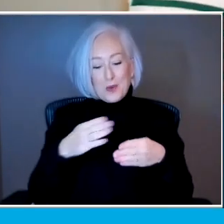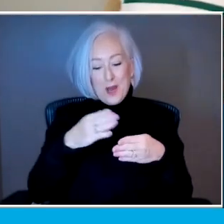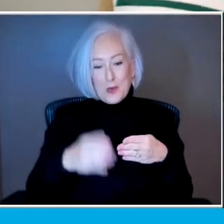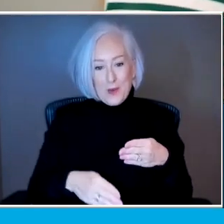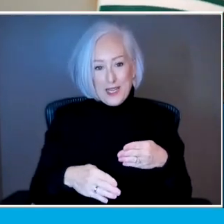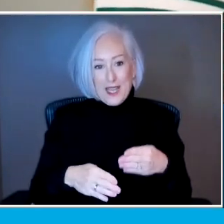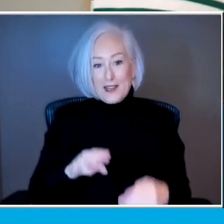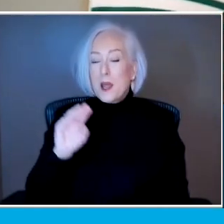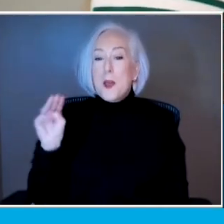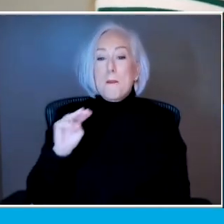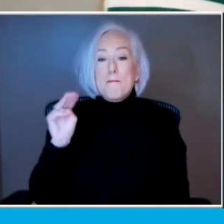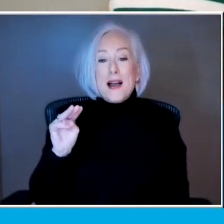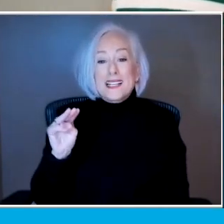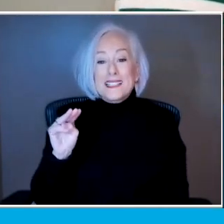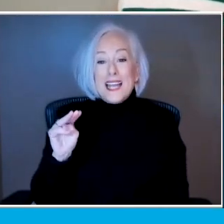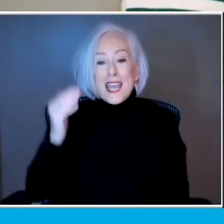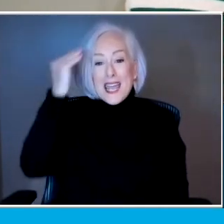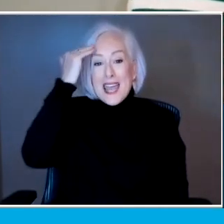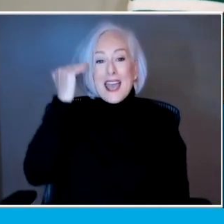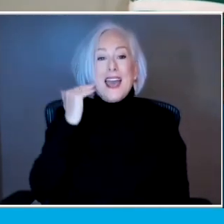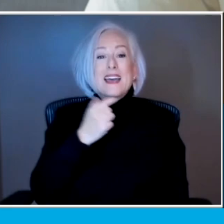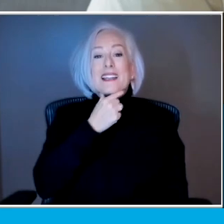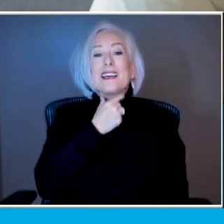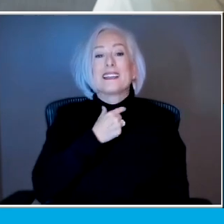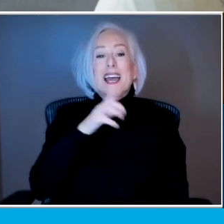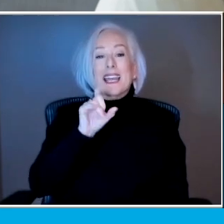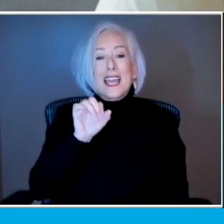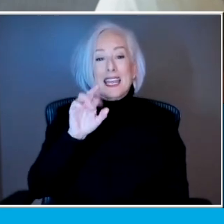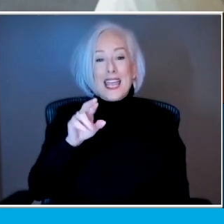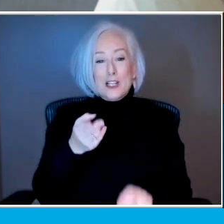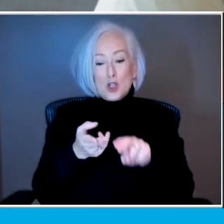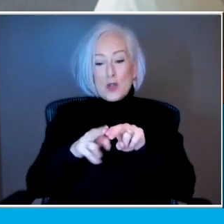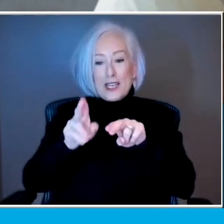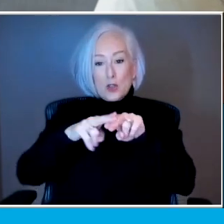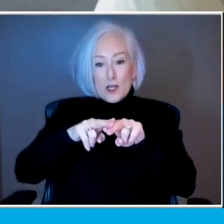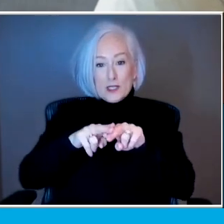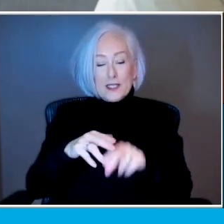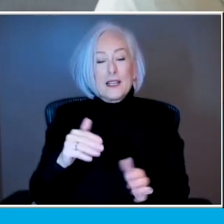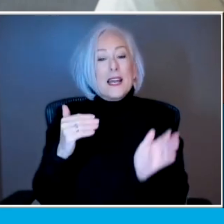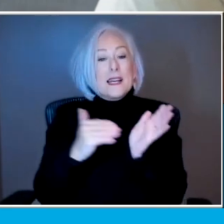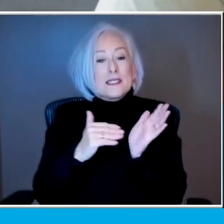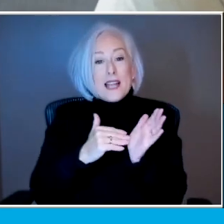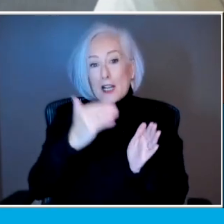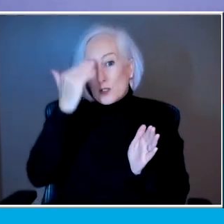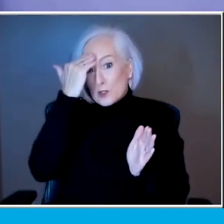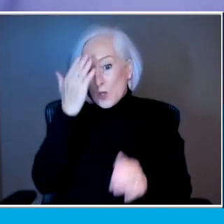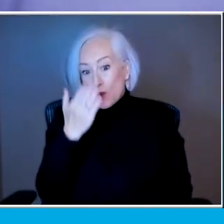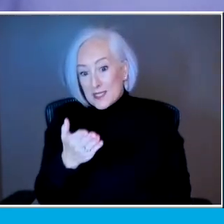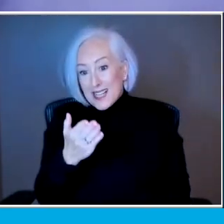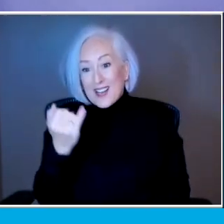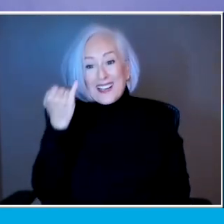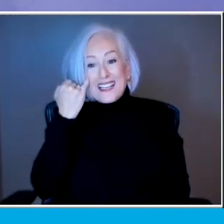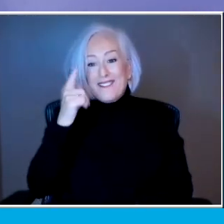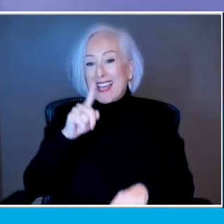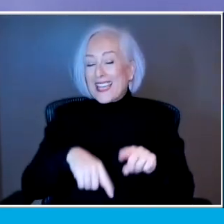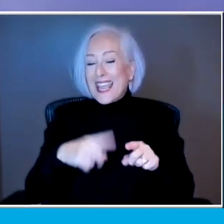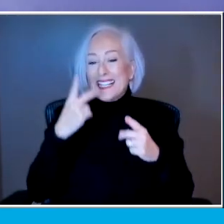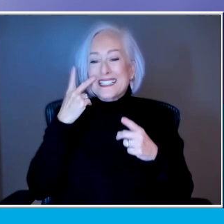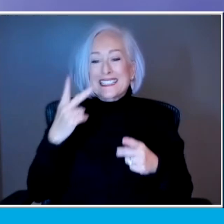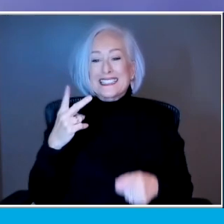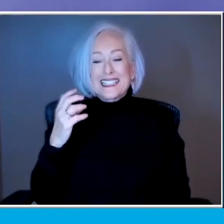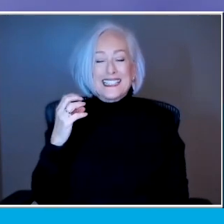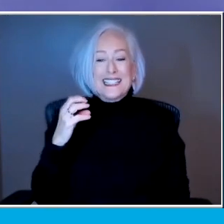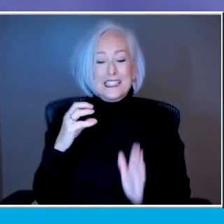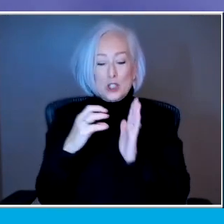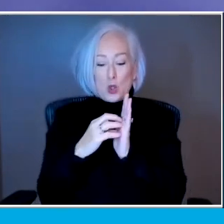are on the rise, and doctors often know it's there even if they can't see a tumor. How oncologists decide between starting treatment or